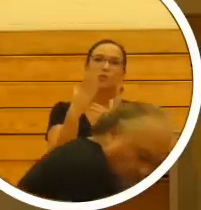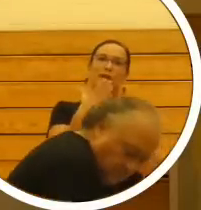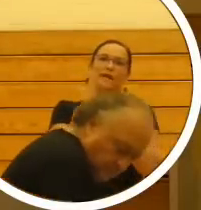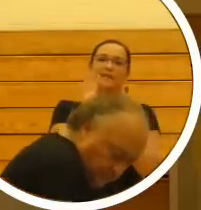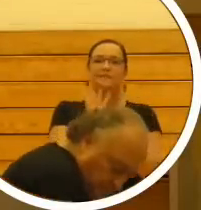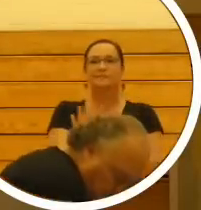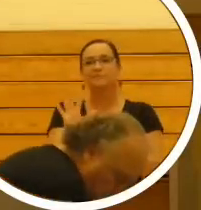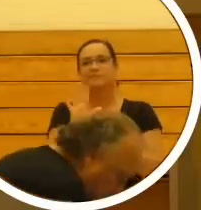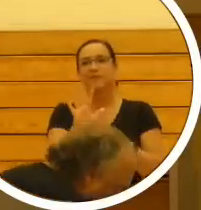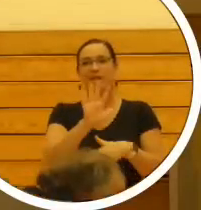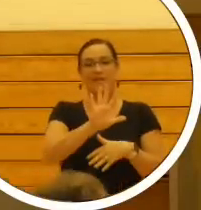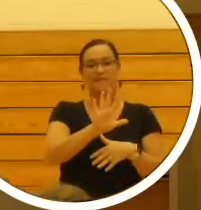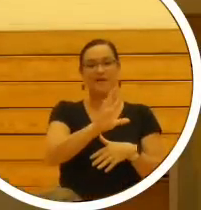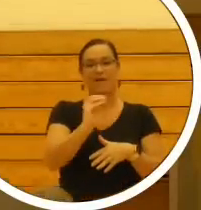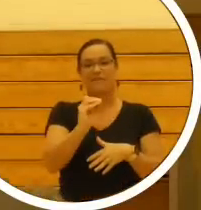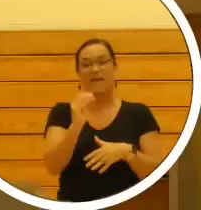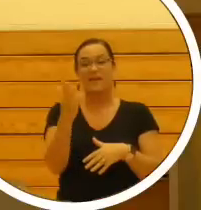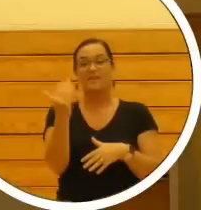about